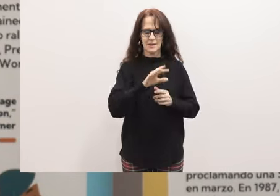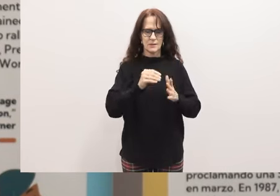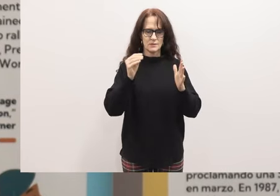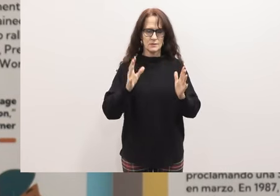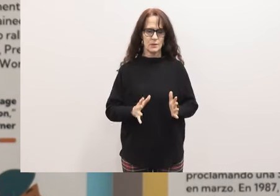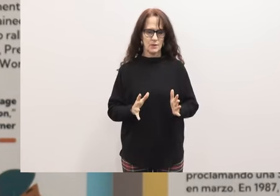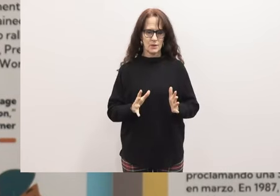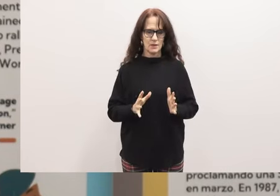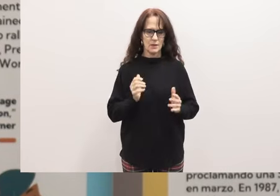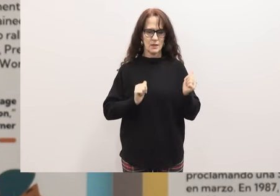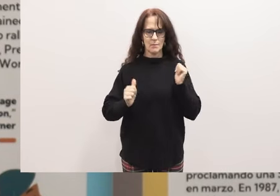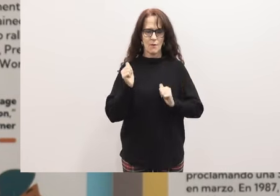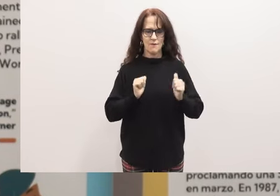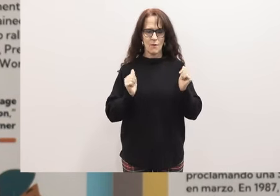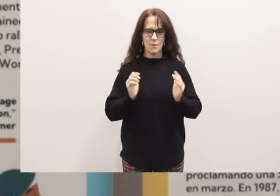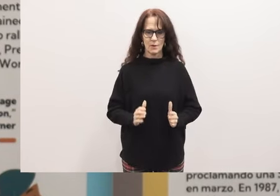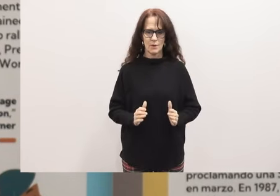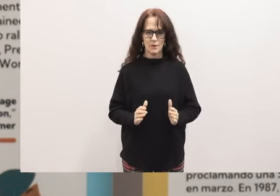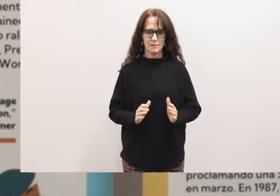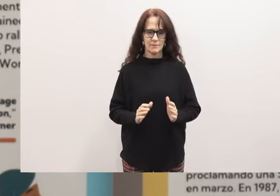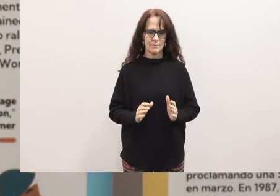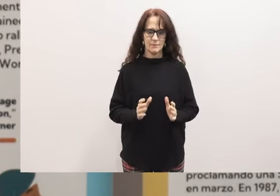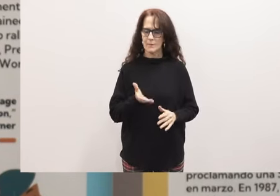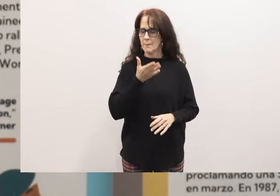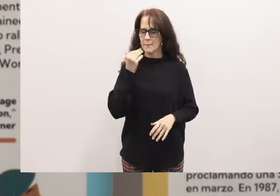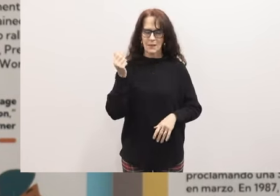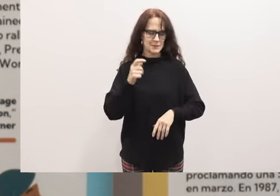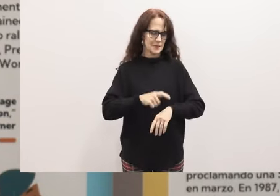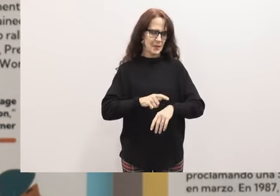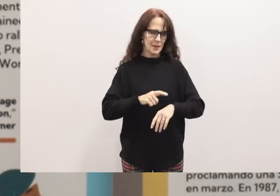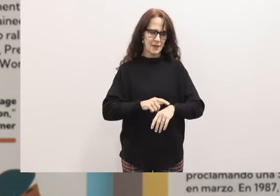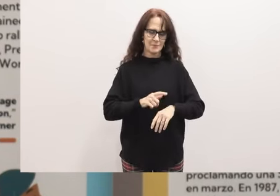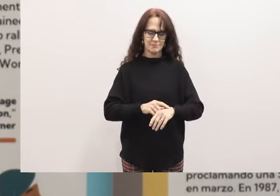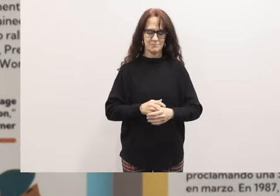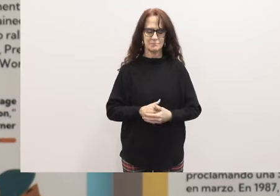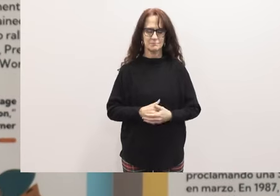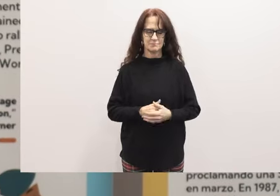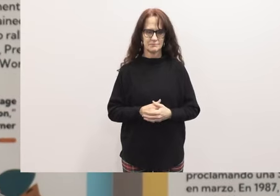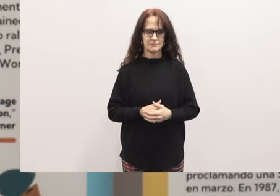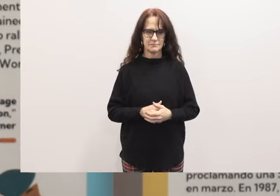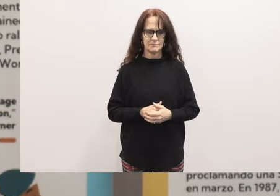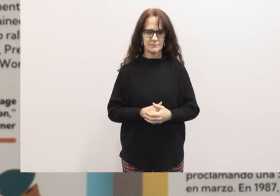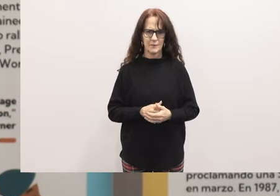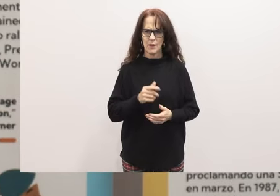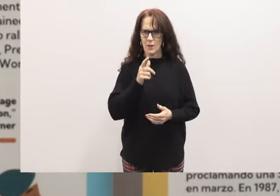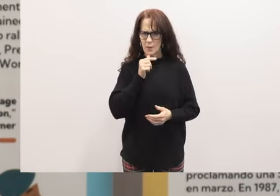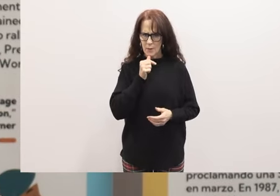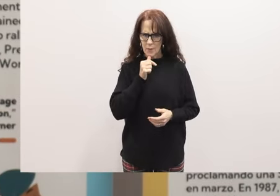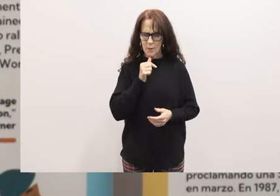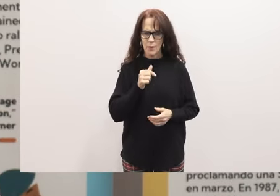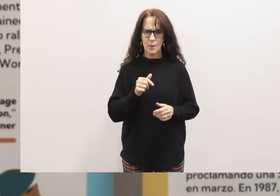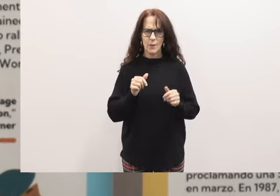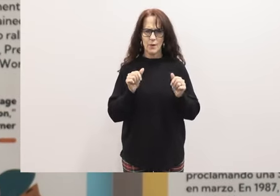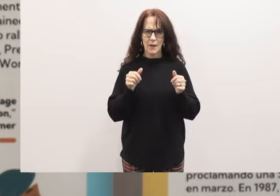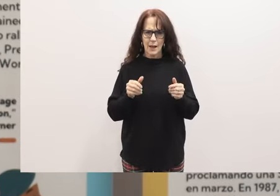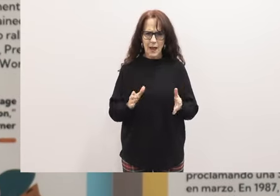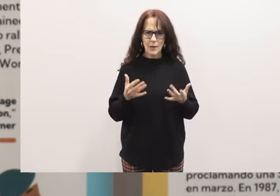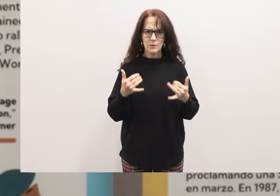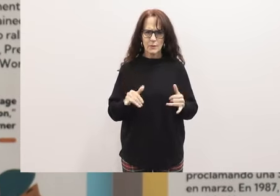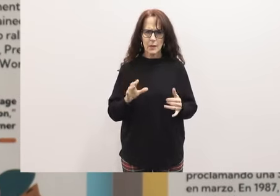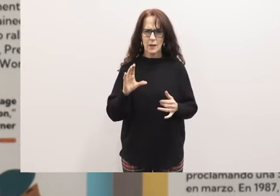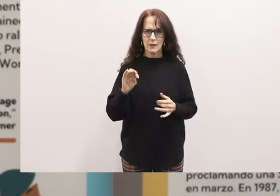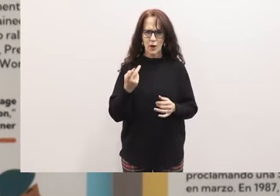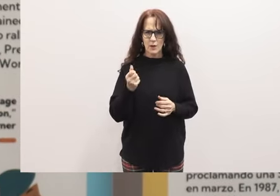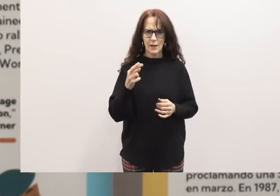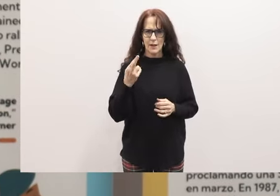students and the performers that they were having the time of their life. Who gets to play in Carnegie Hall? Not